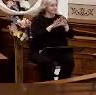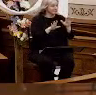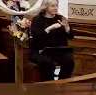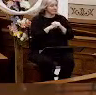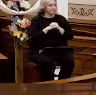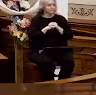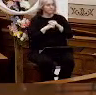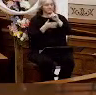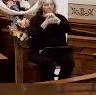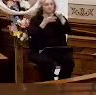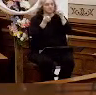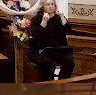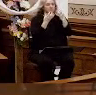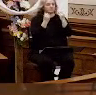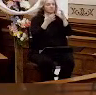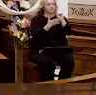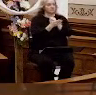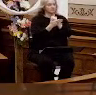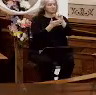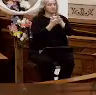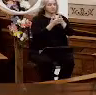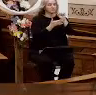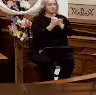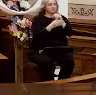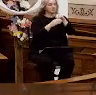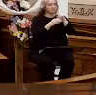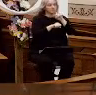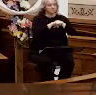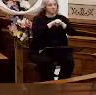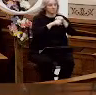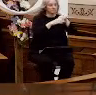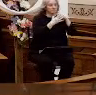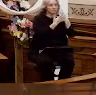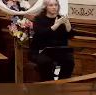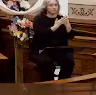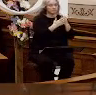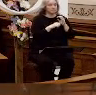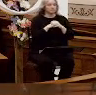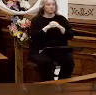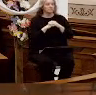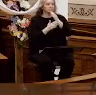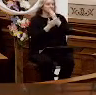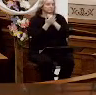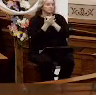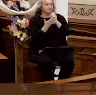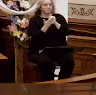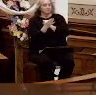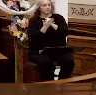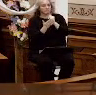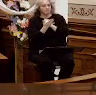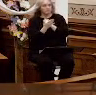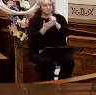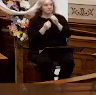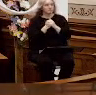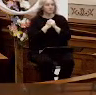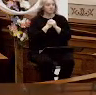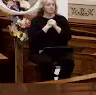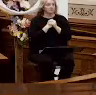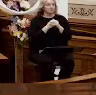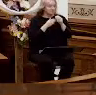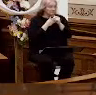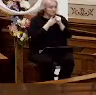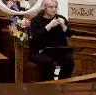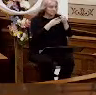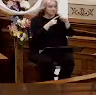of the songs that he sings in his time in prison. Some of those songs led him to Grammy